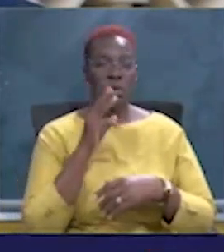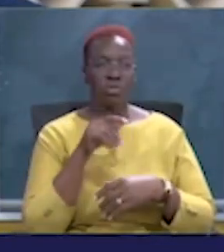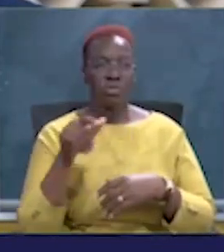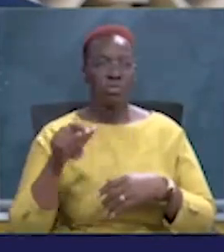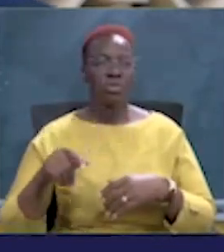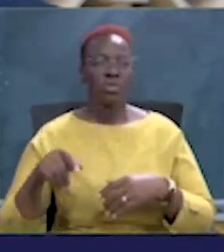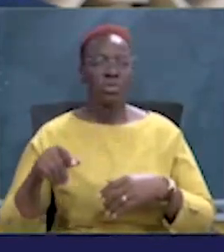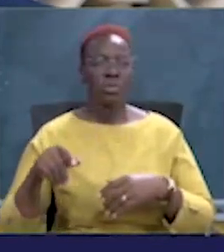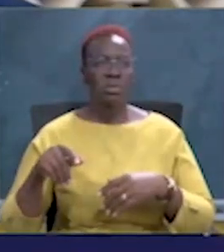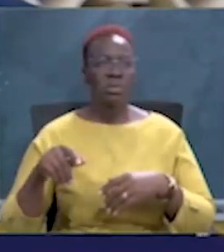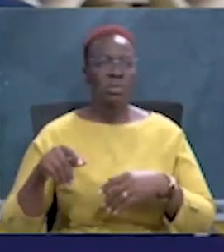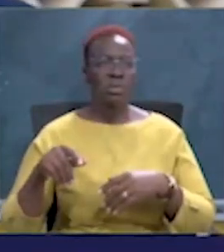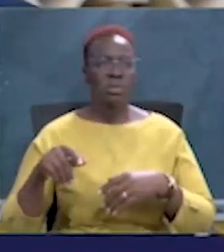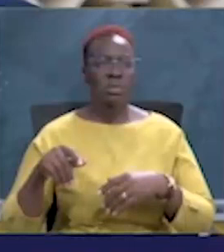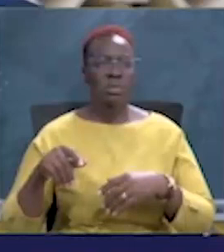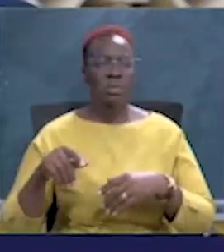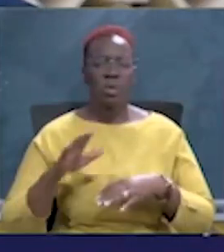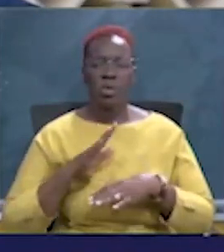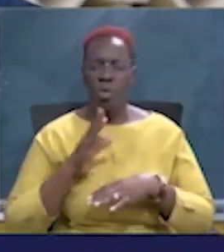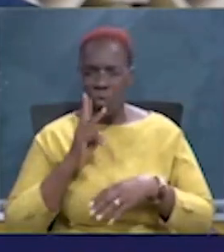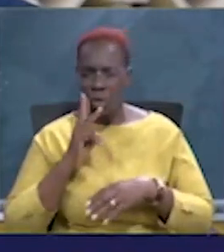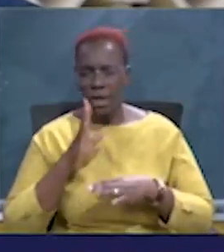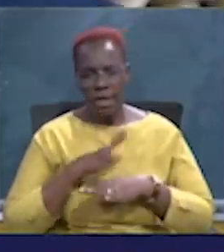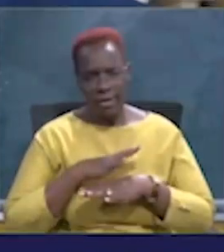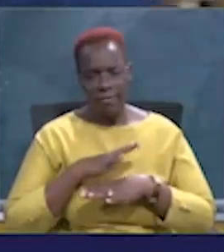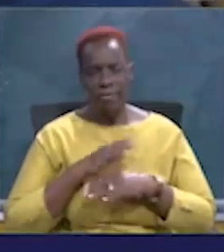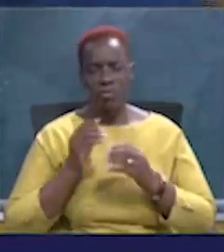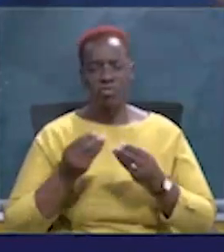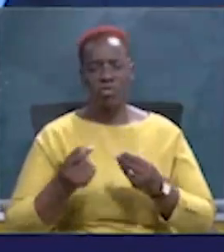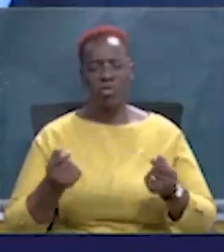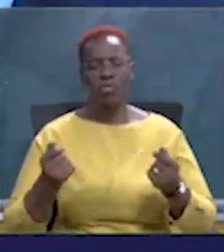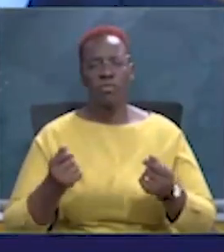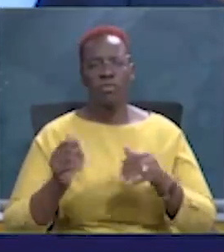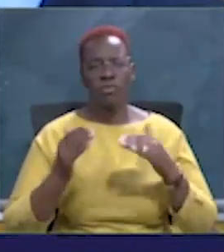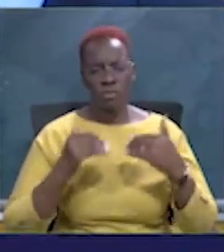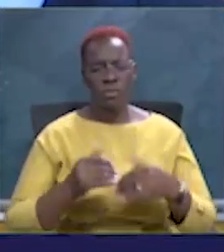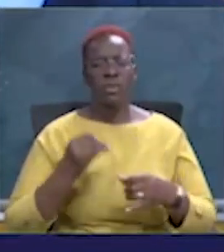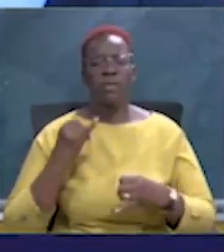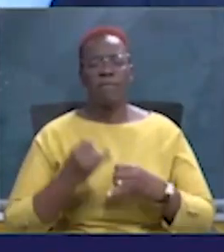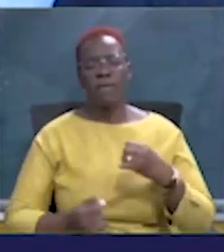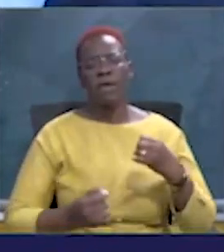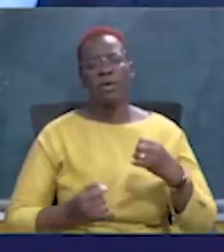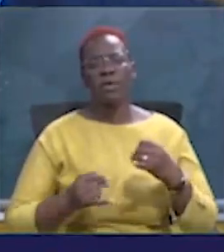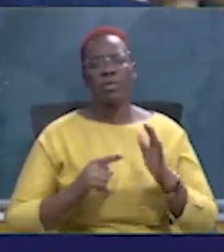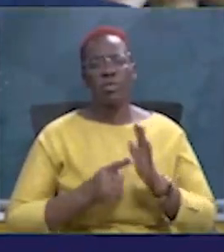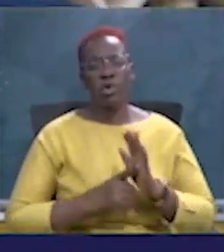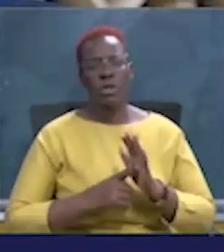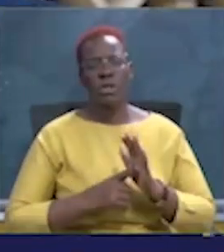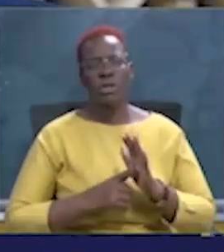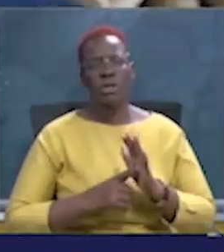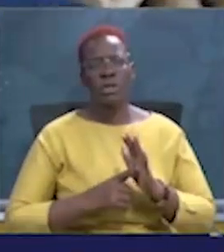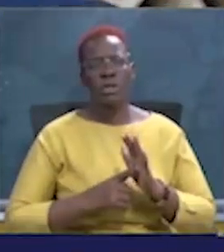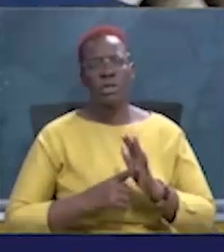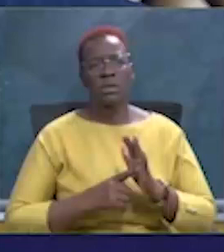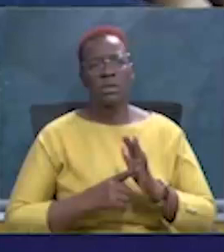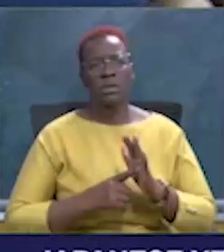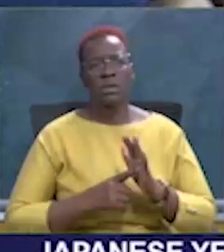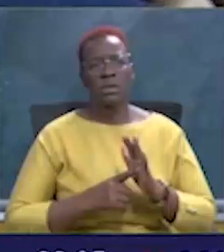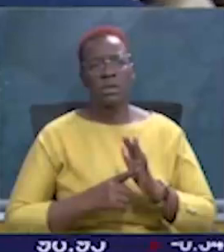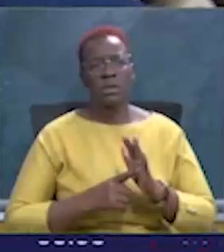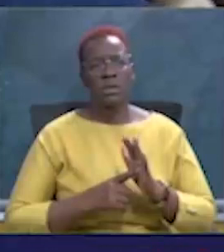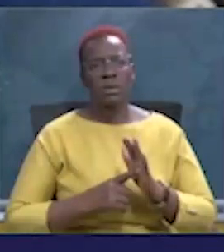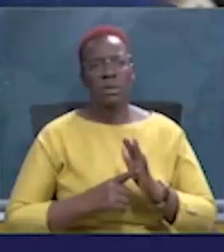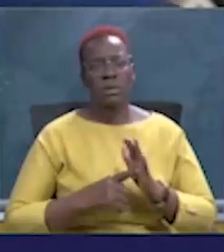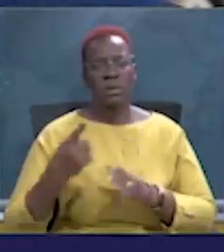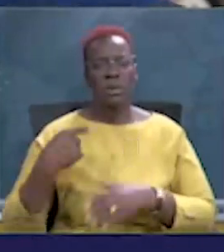have water, sufficient water to be able to fight. And then the final point that I like to stress is also